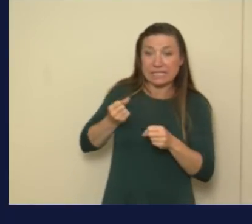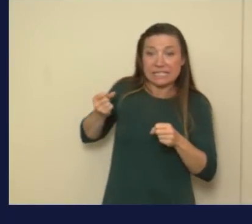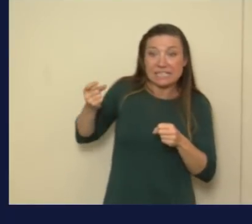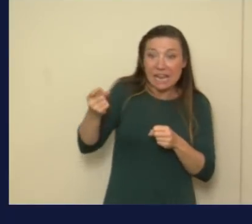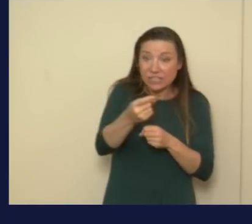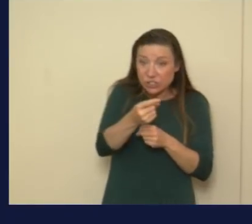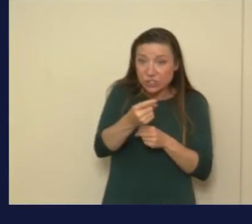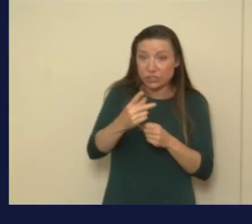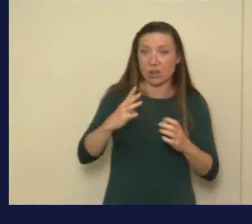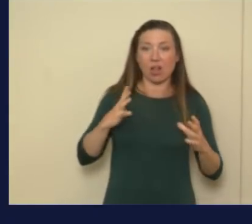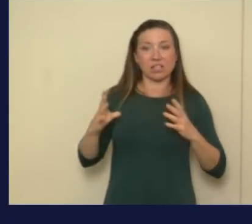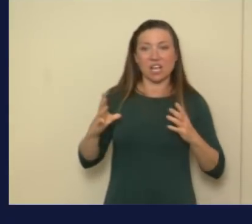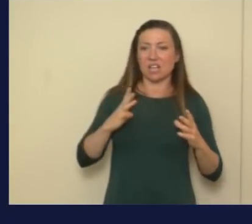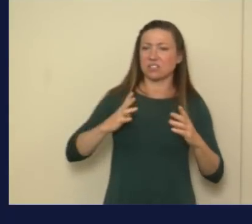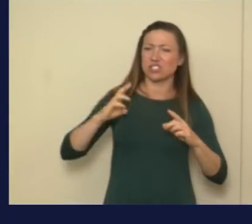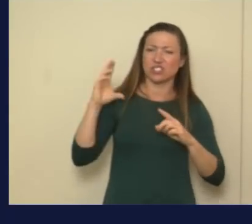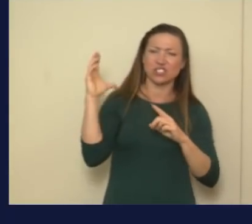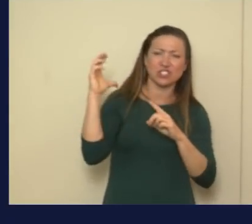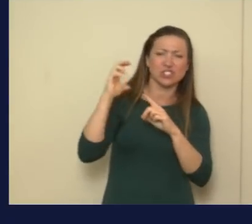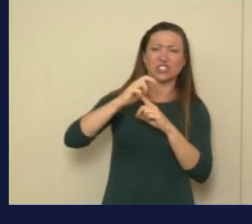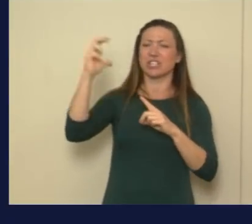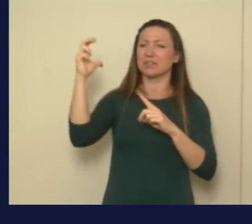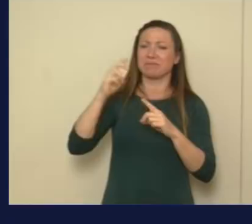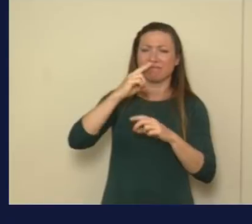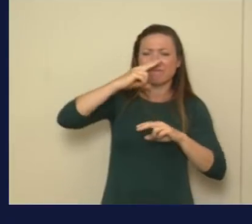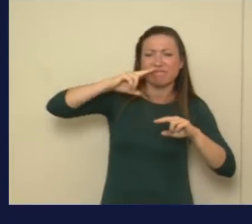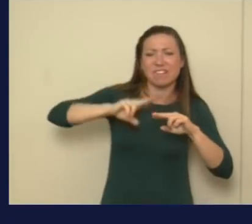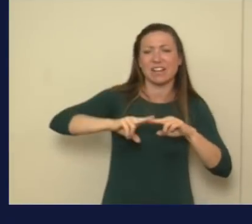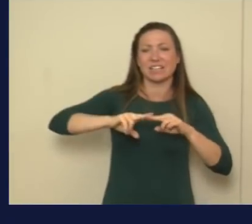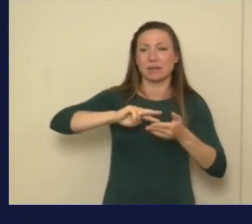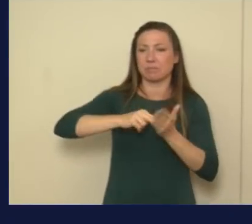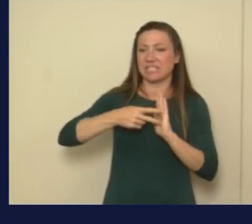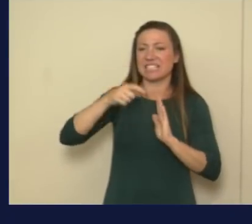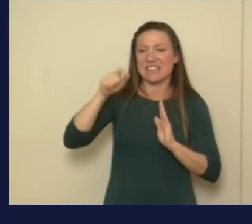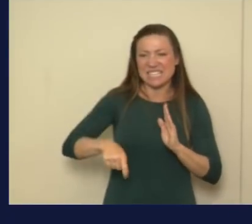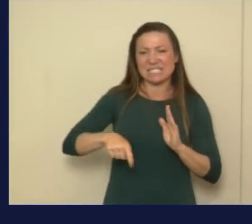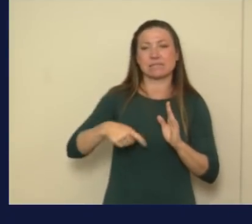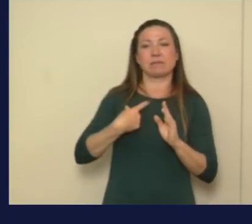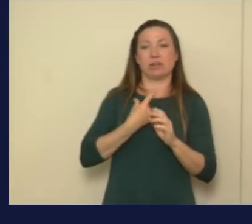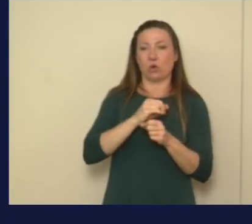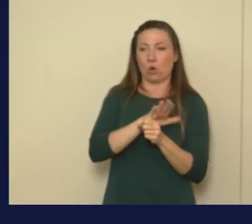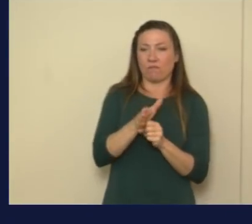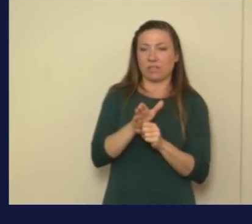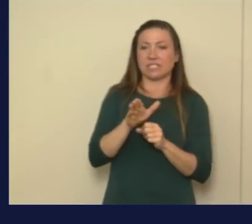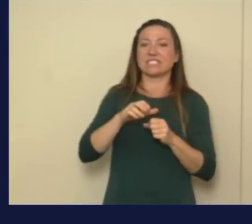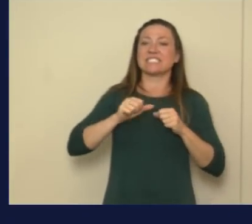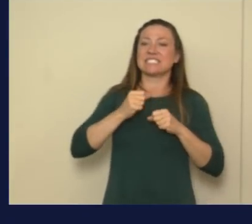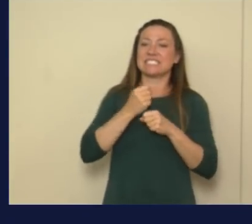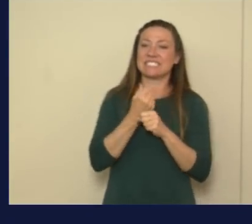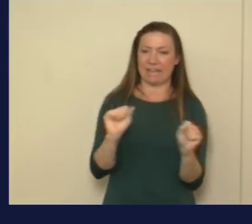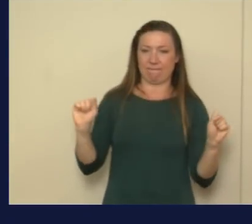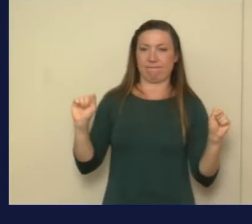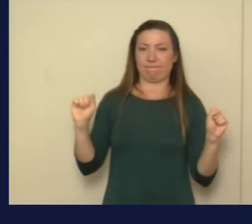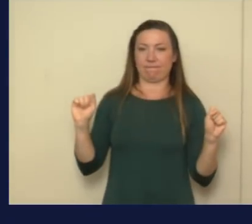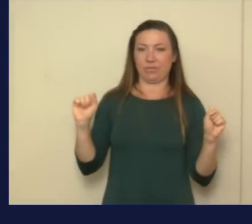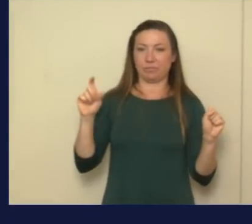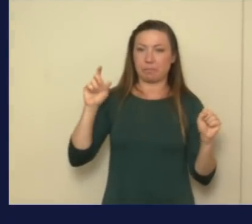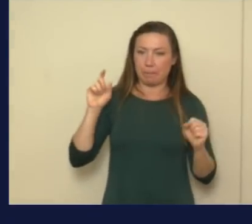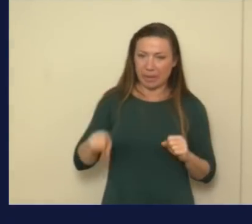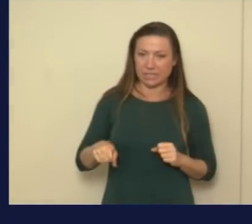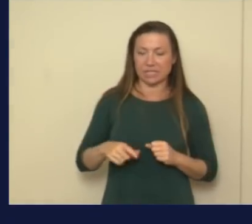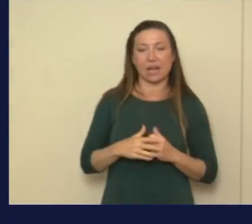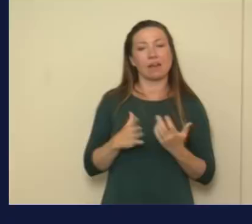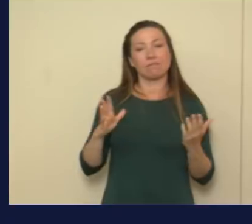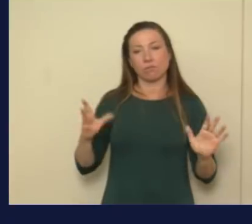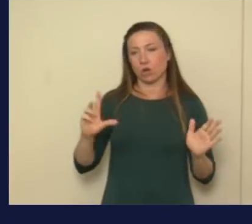incredible, this one has to be COVID-19 safe. I already talked about parades, and